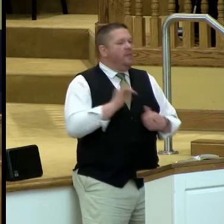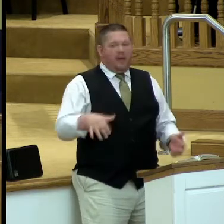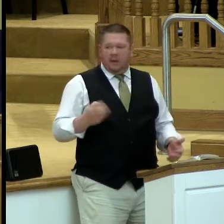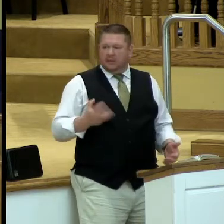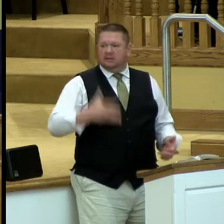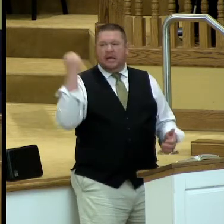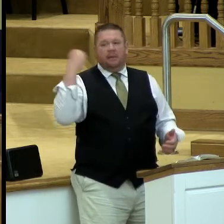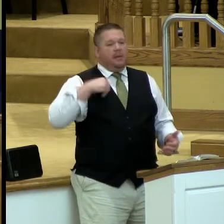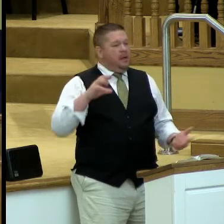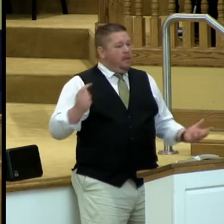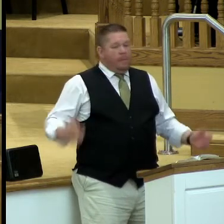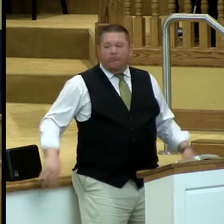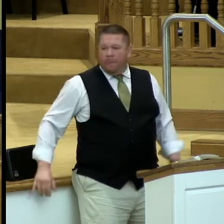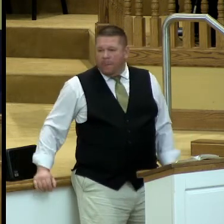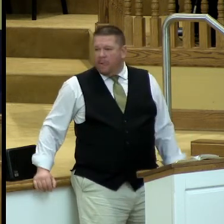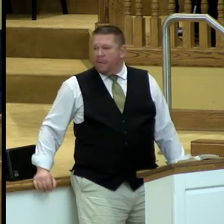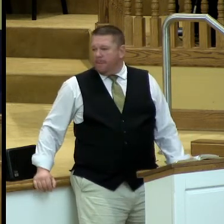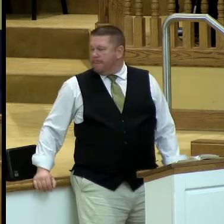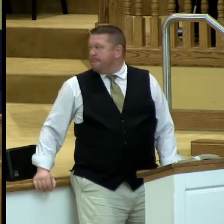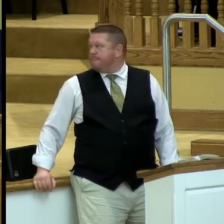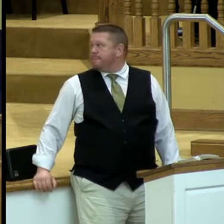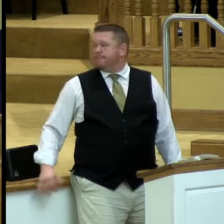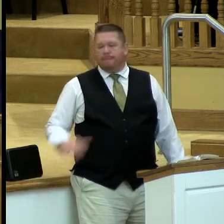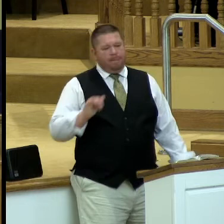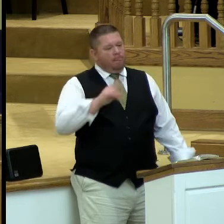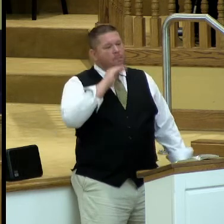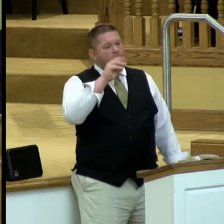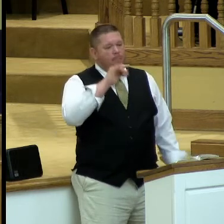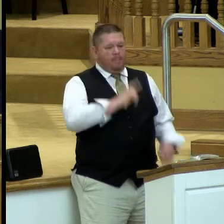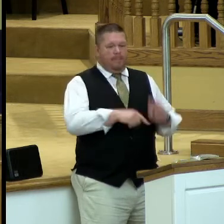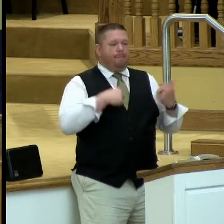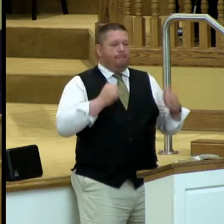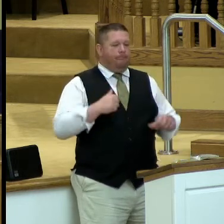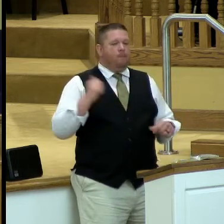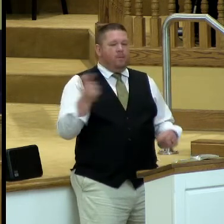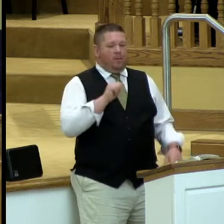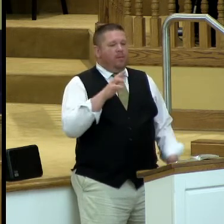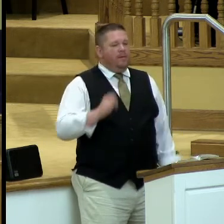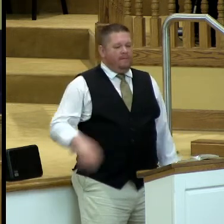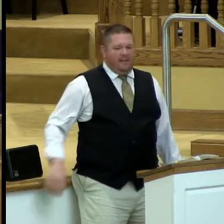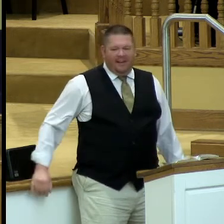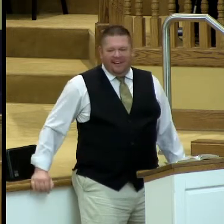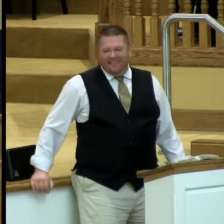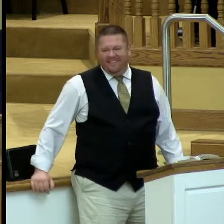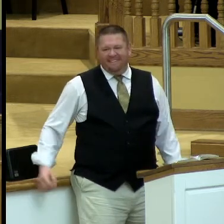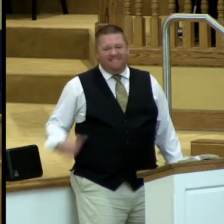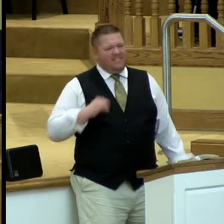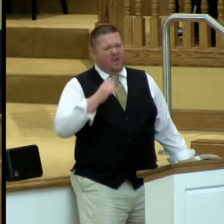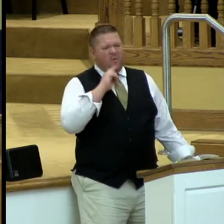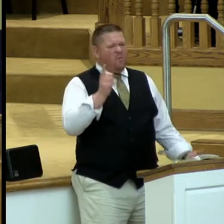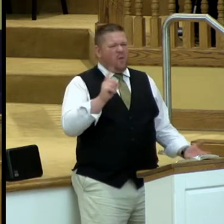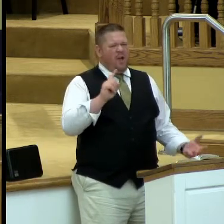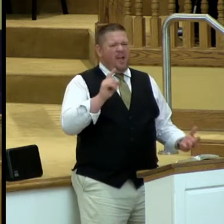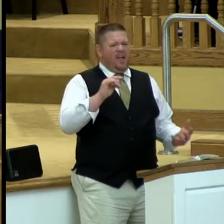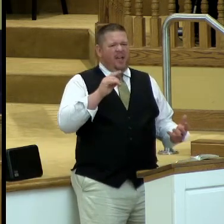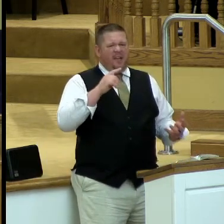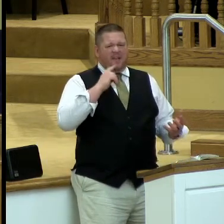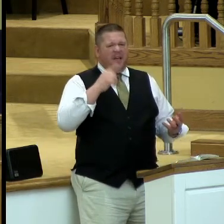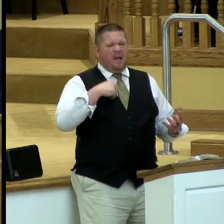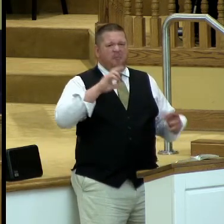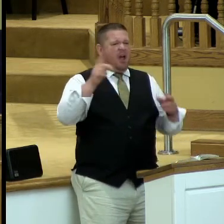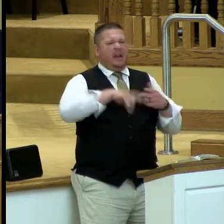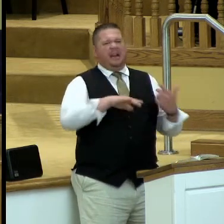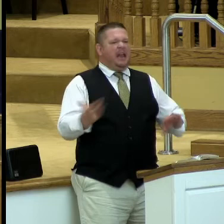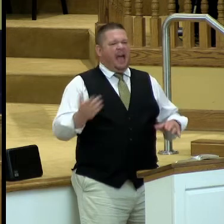it. He's taking me out. That's real morbid, but I'm a Baptist. We all are. We're like, the worst thing that could happen to us is death,